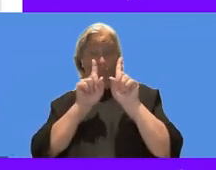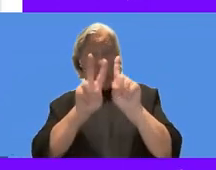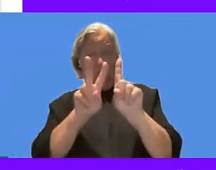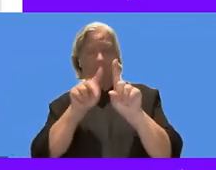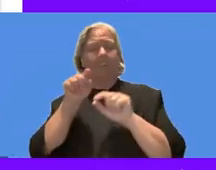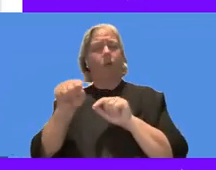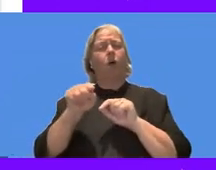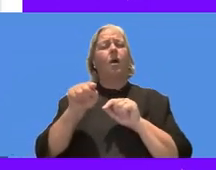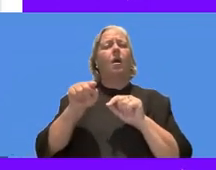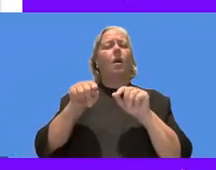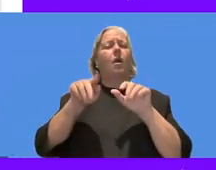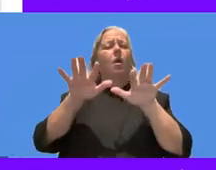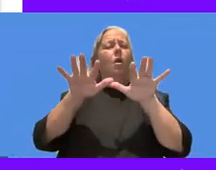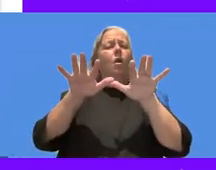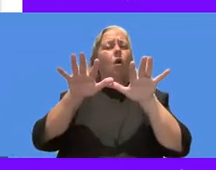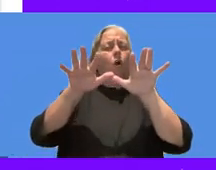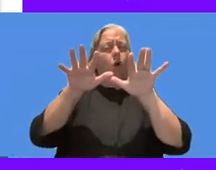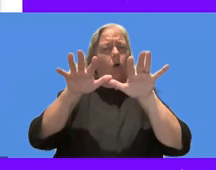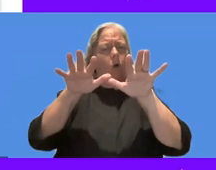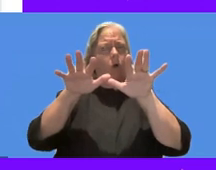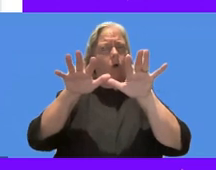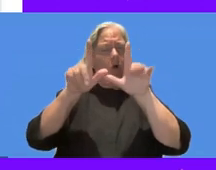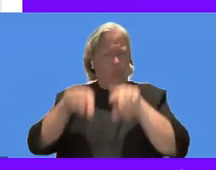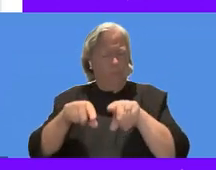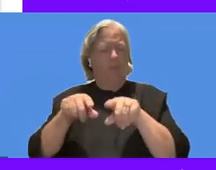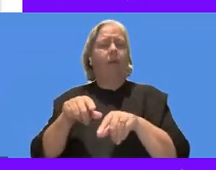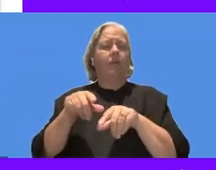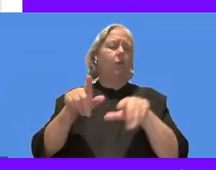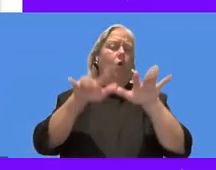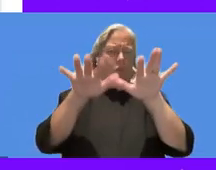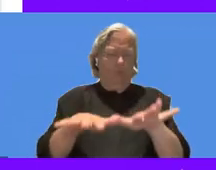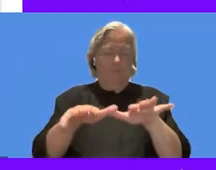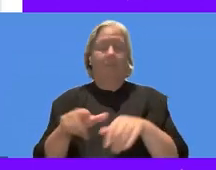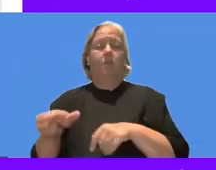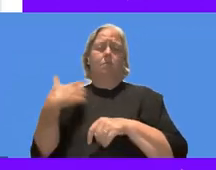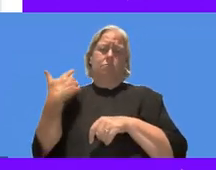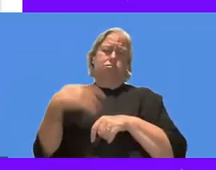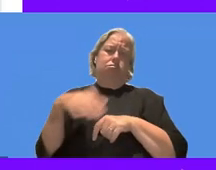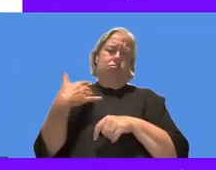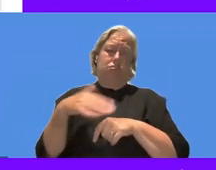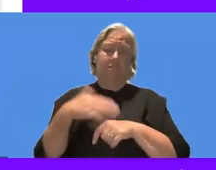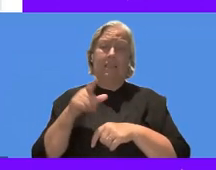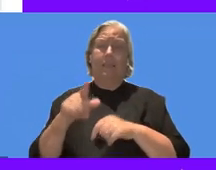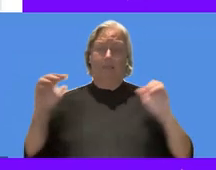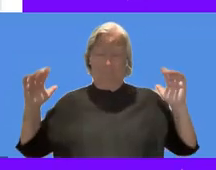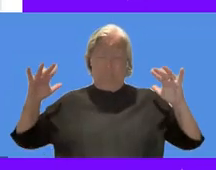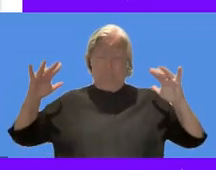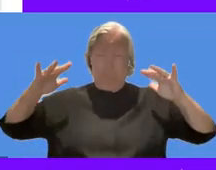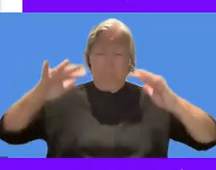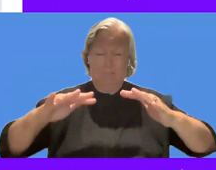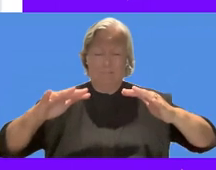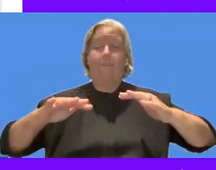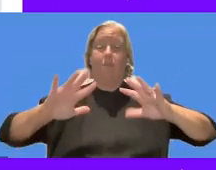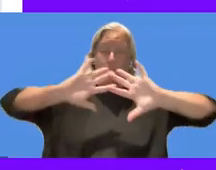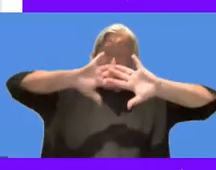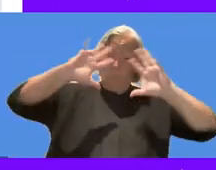1.8 Young People for Change campaign. This forum is a massive virtual platform at which partners from all around the world can